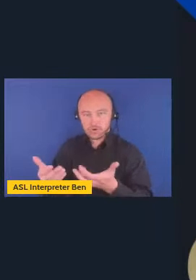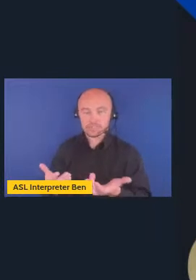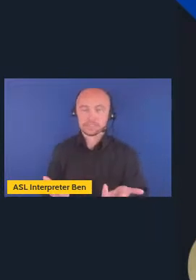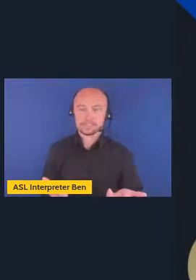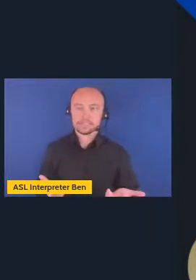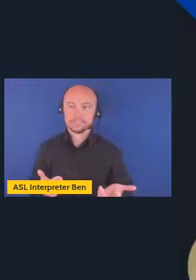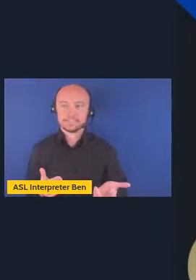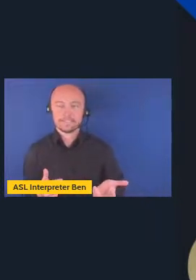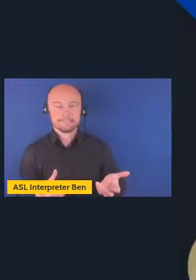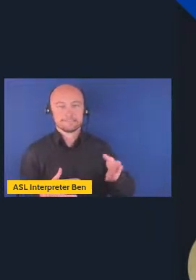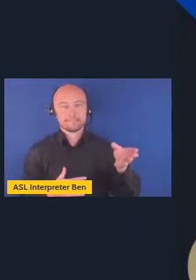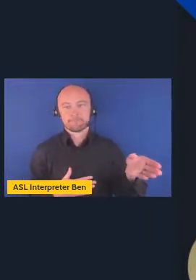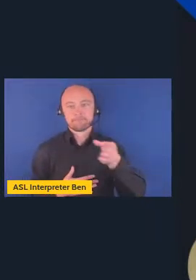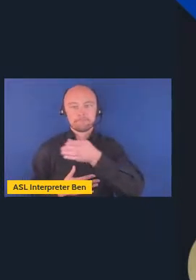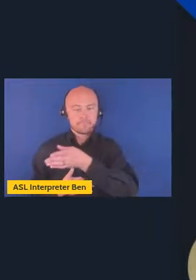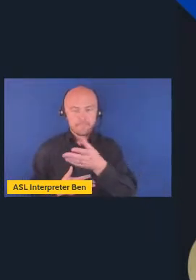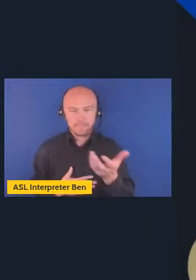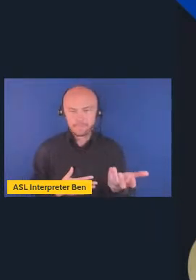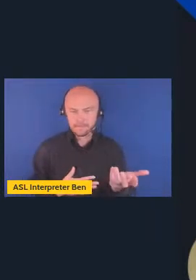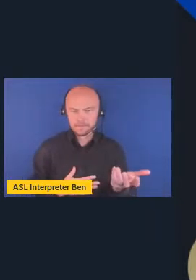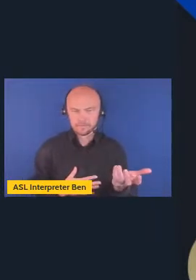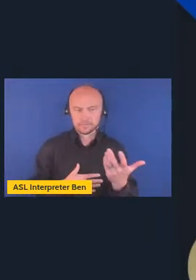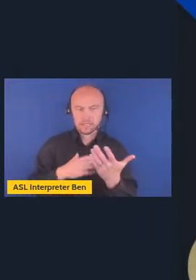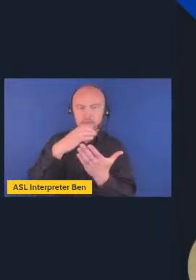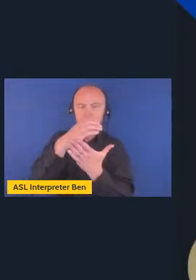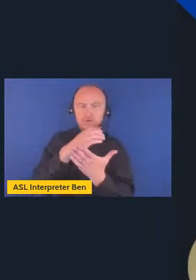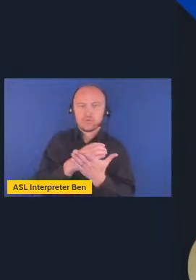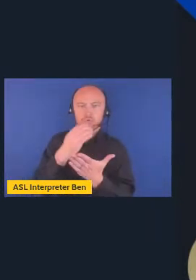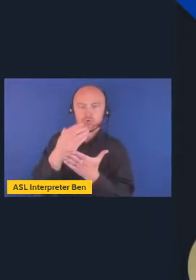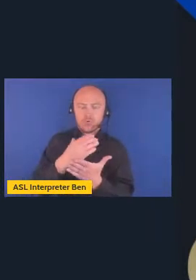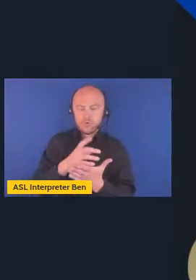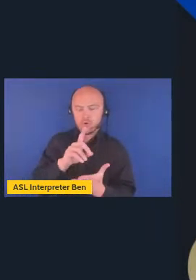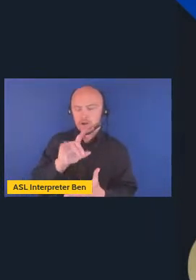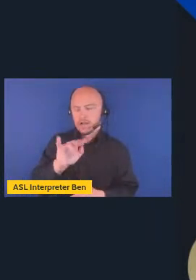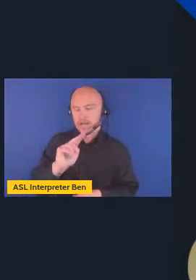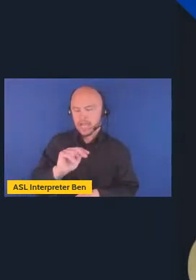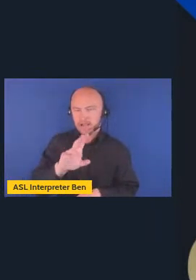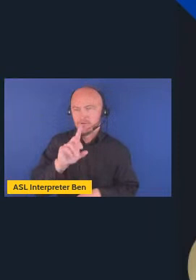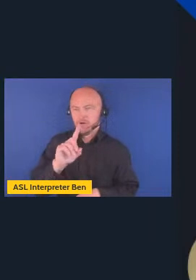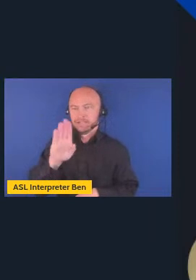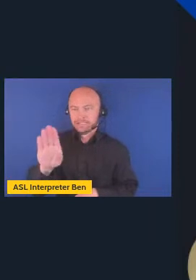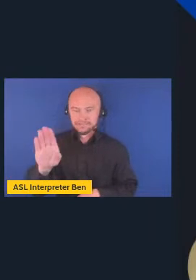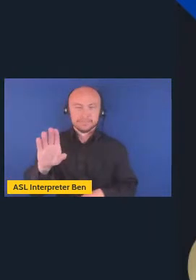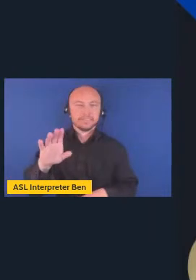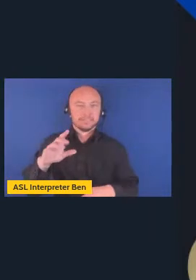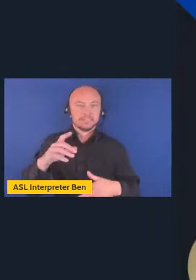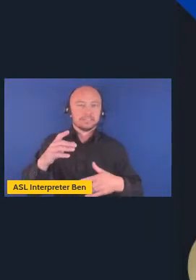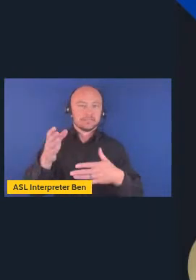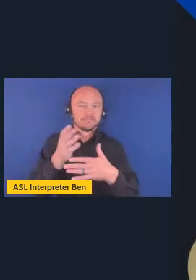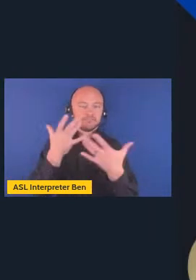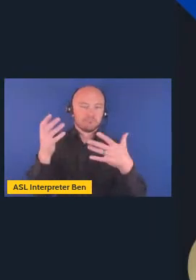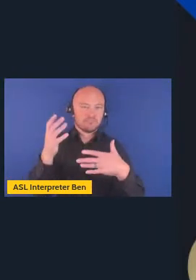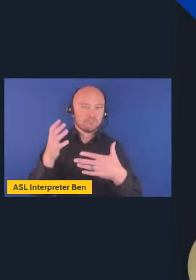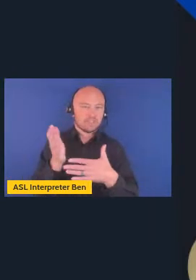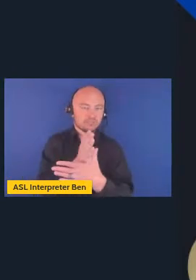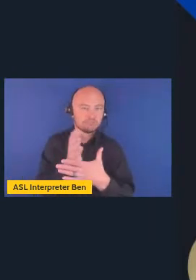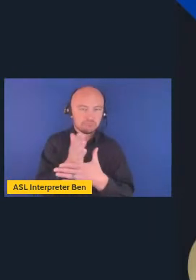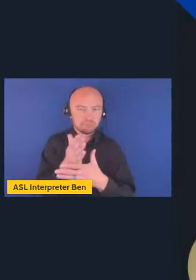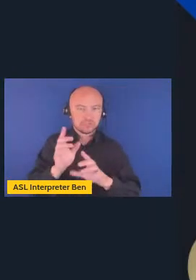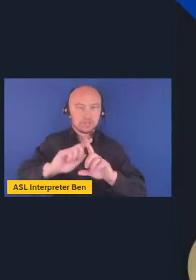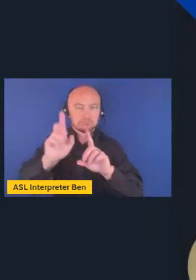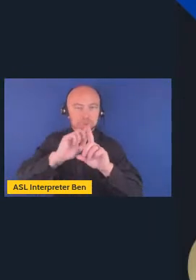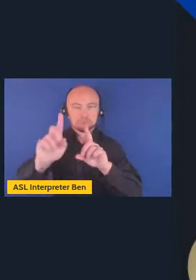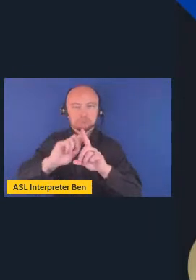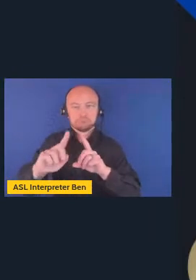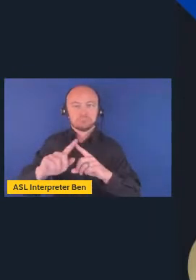then we also had a core set of Dynamo DB tables that were shared across the different parts of